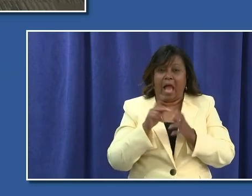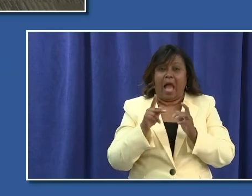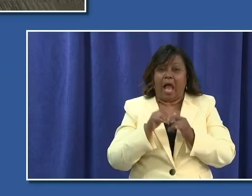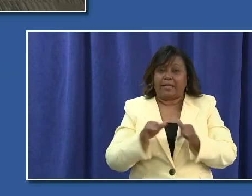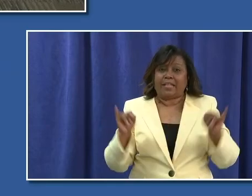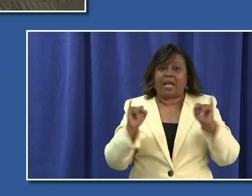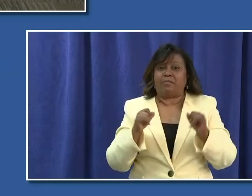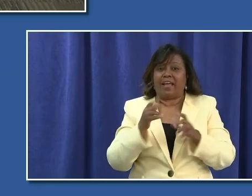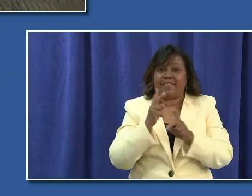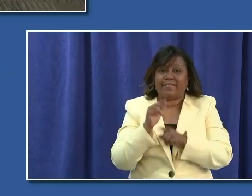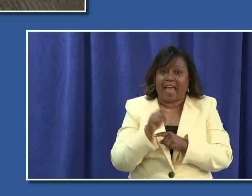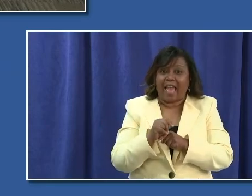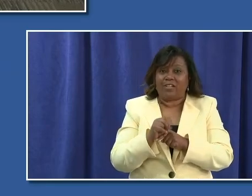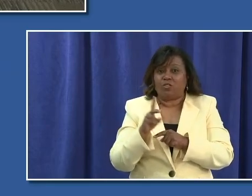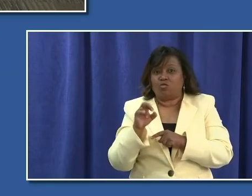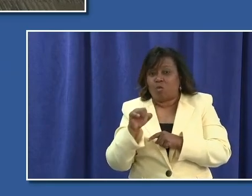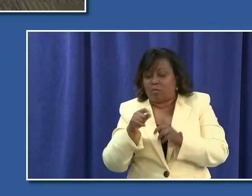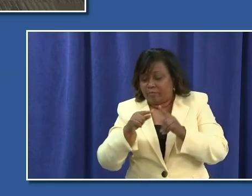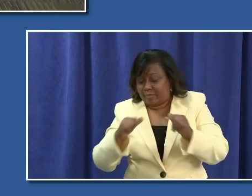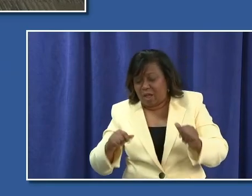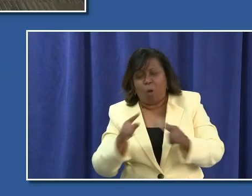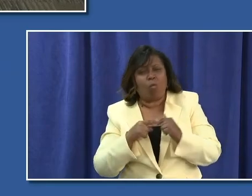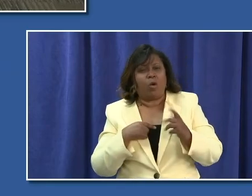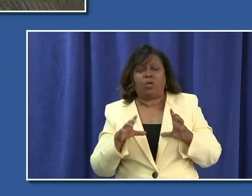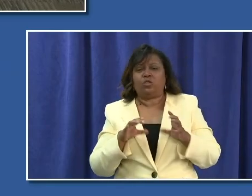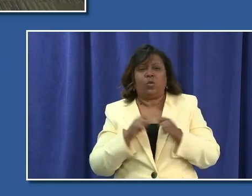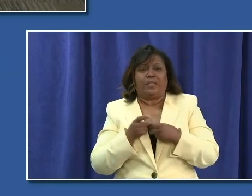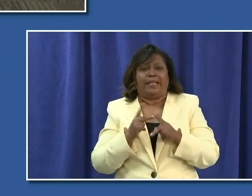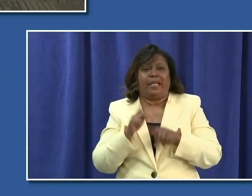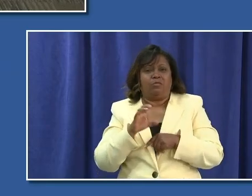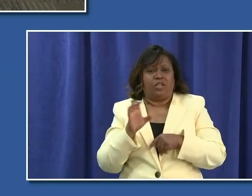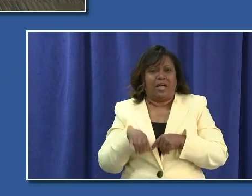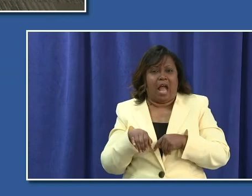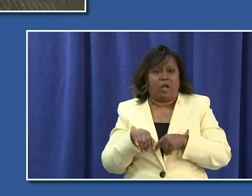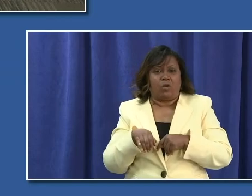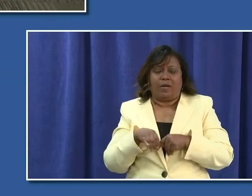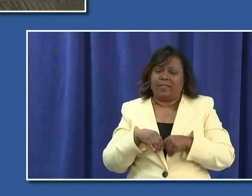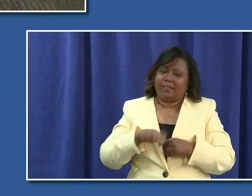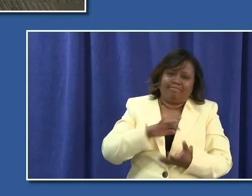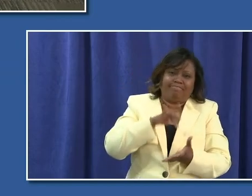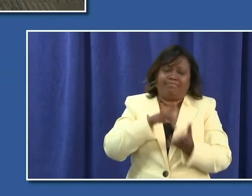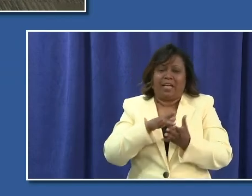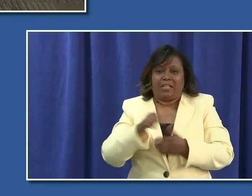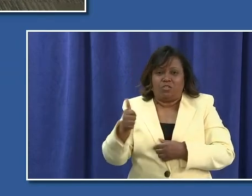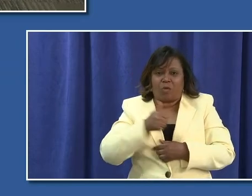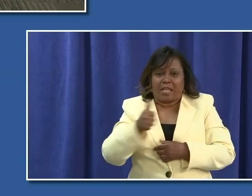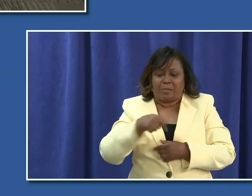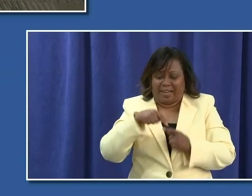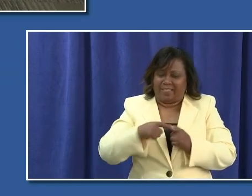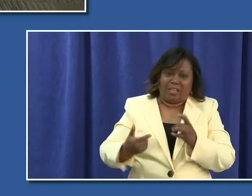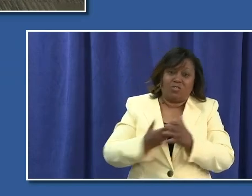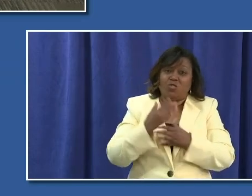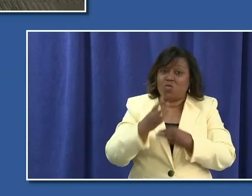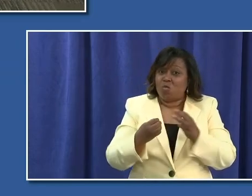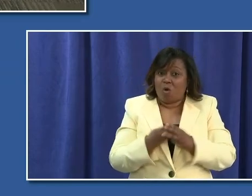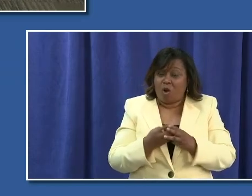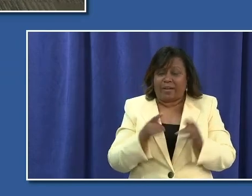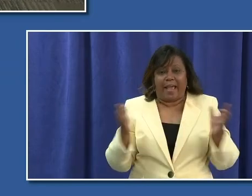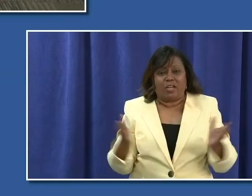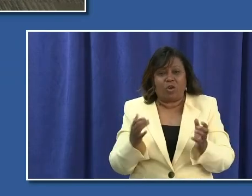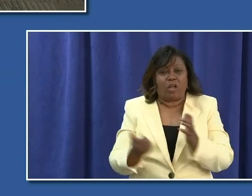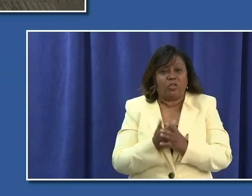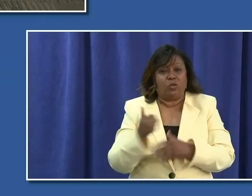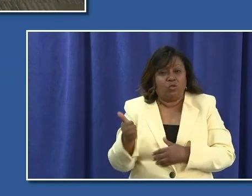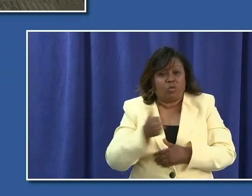vans, trucks, drones, etc., what will we be doing to keep Chicago the epicenter of transportation in this new world and encourage